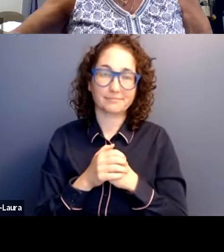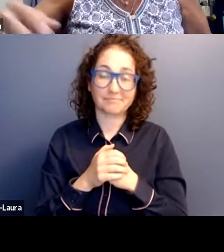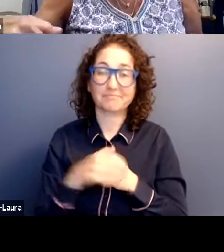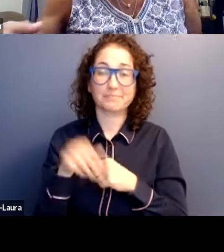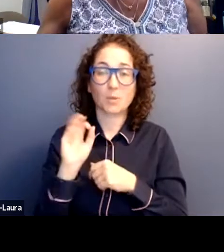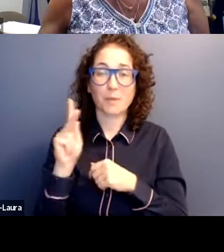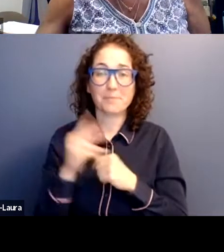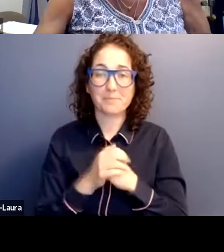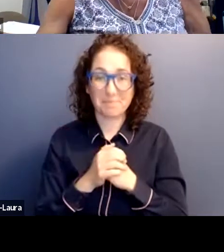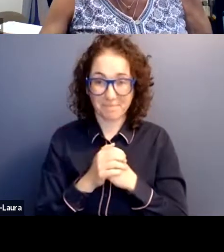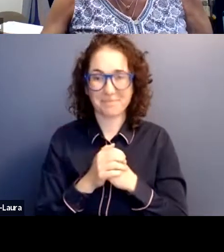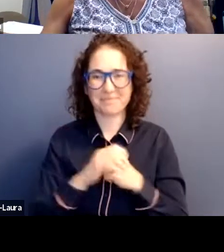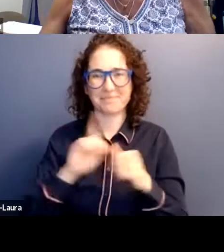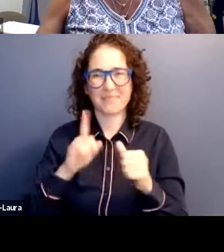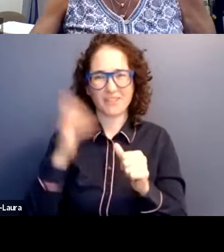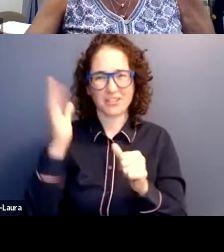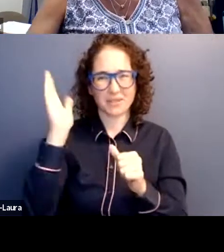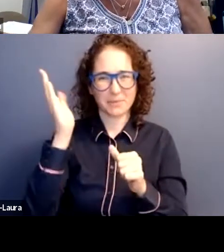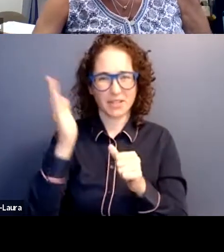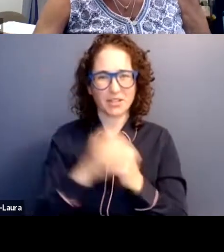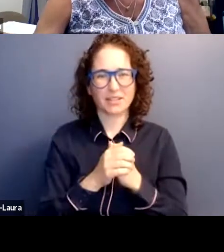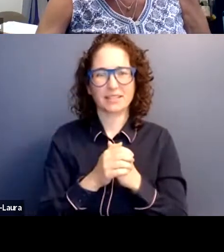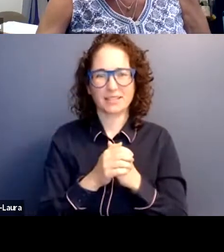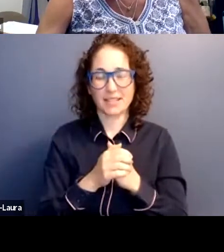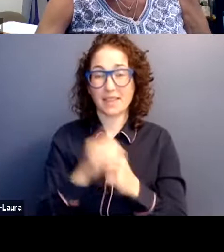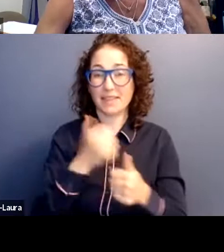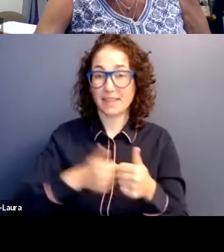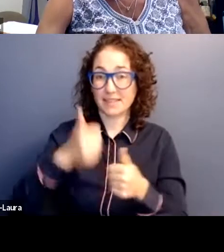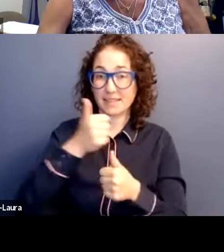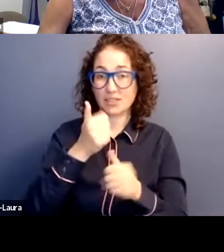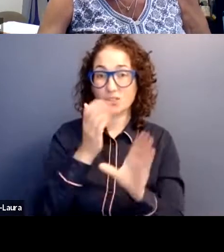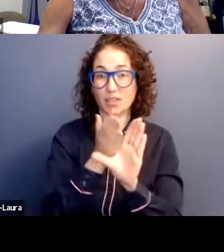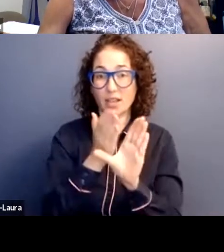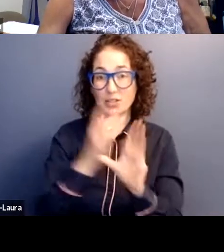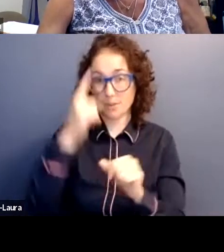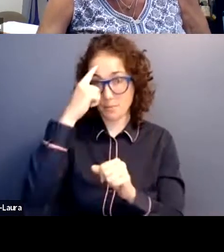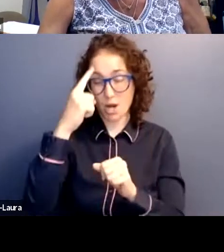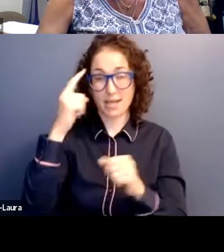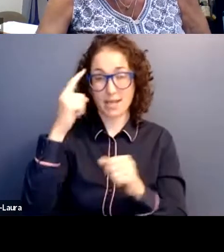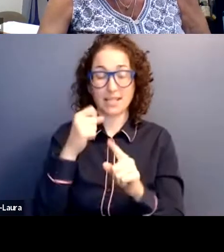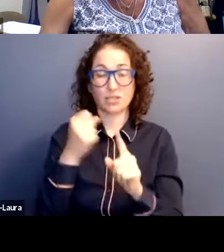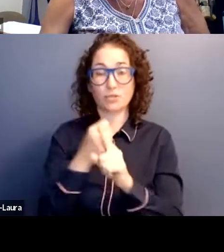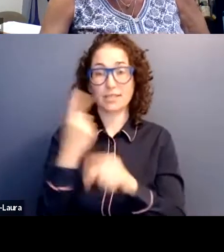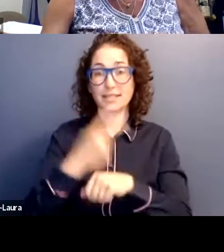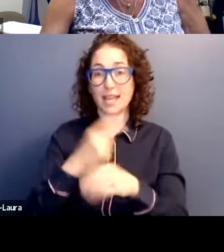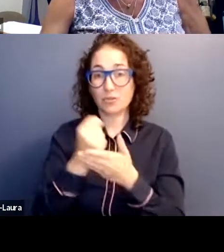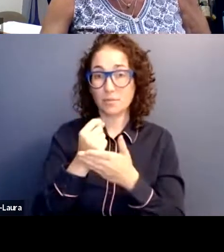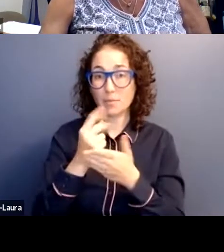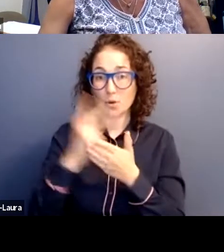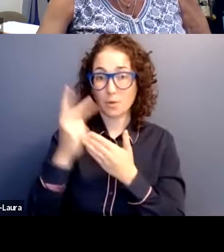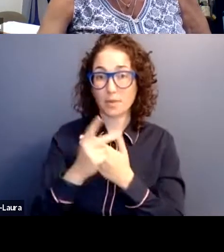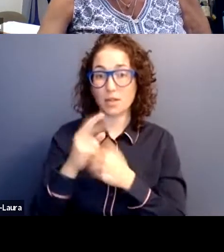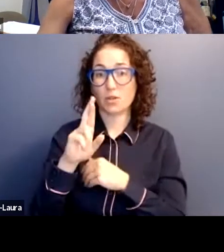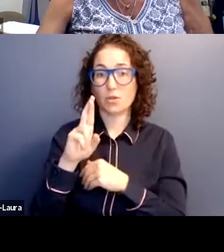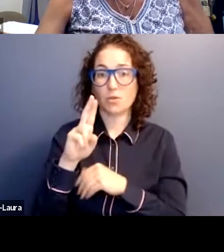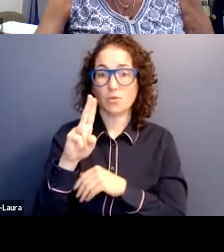Okay, so our first speaker is the senior psychologist in the Brain Injury Day Treatment Program at Rusk Institute.